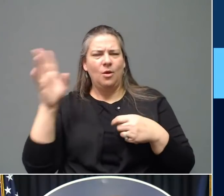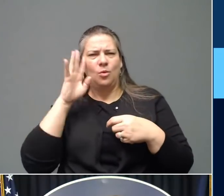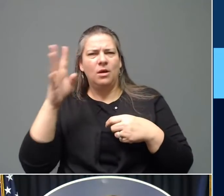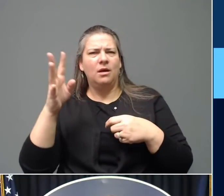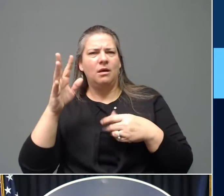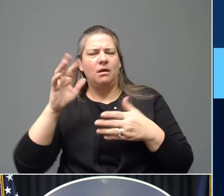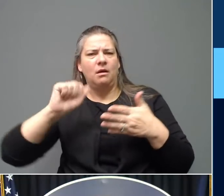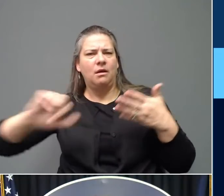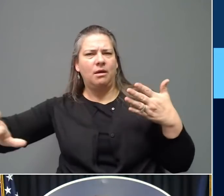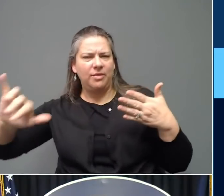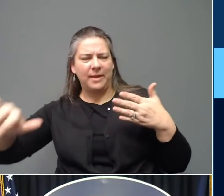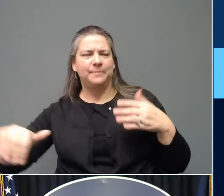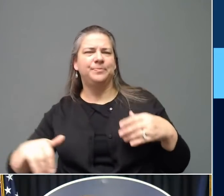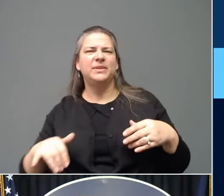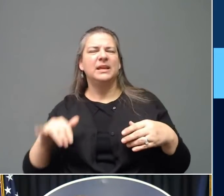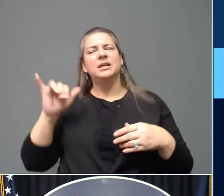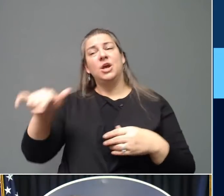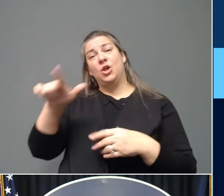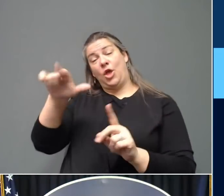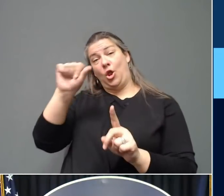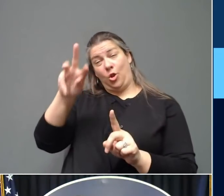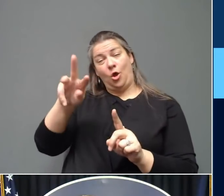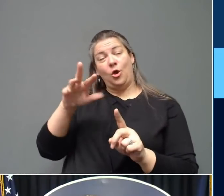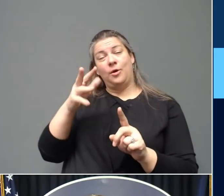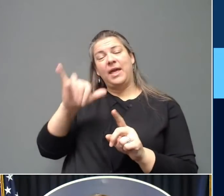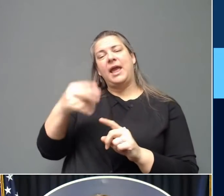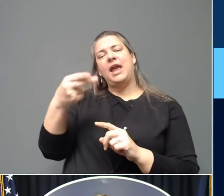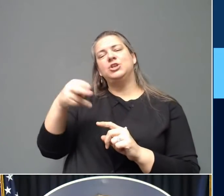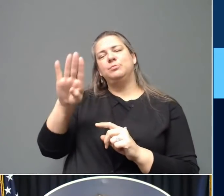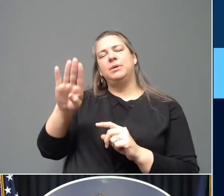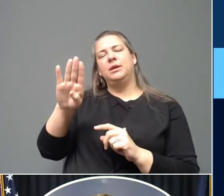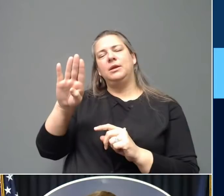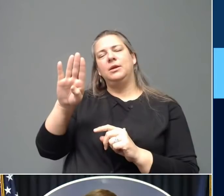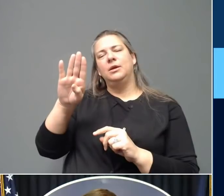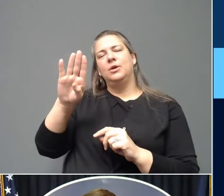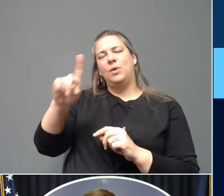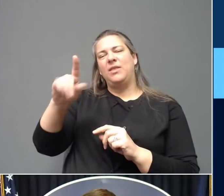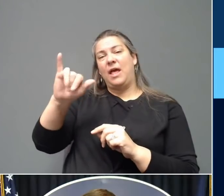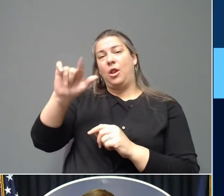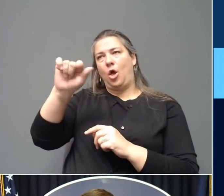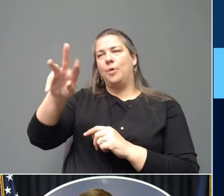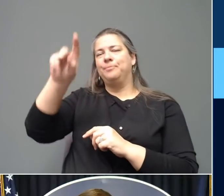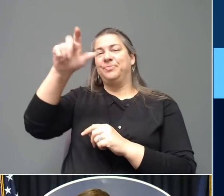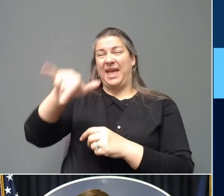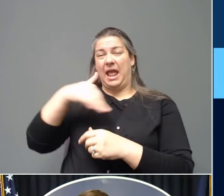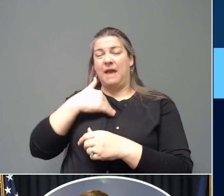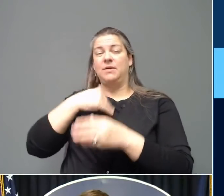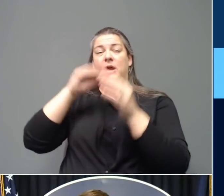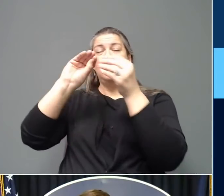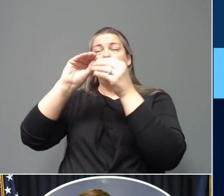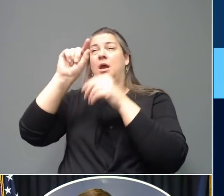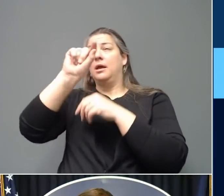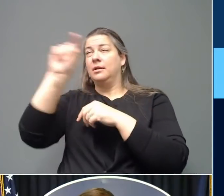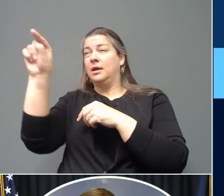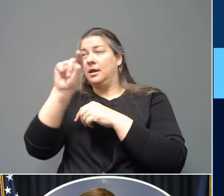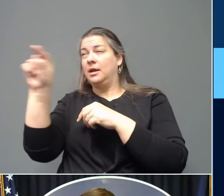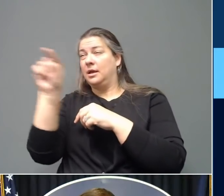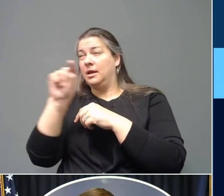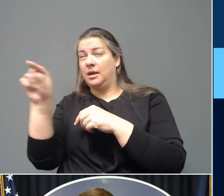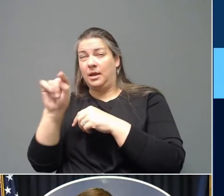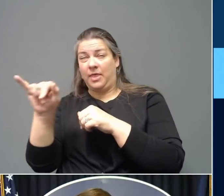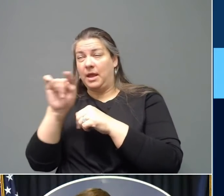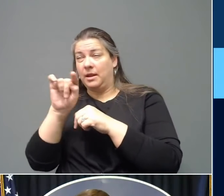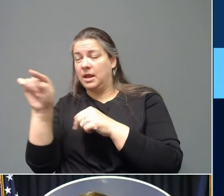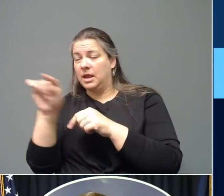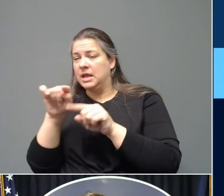guidelines on there's multiple different ones, but one of them on business appears to require paid sick leave. So by passing